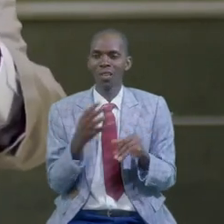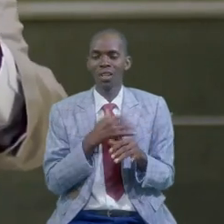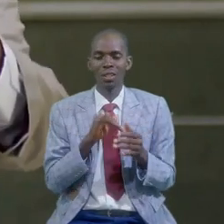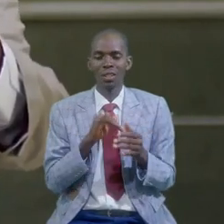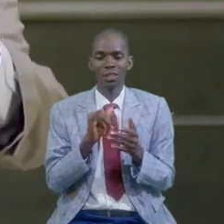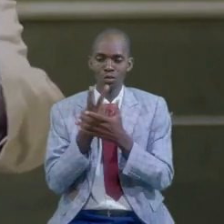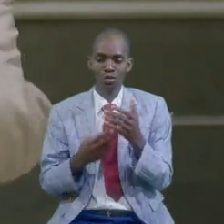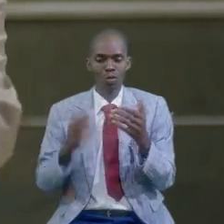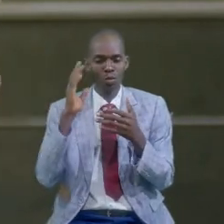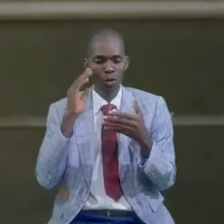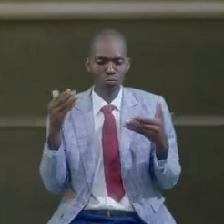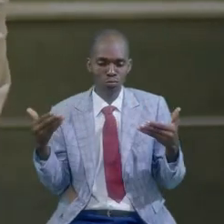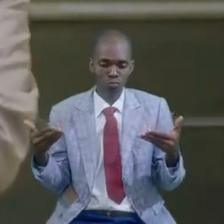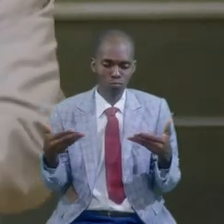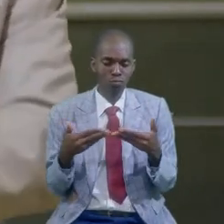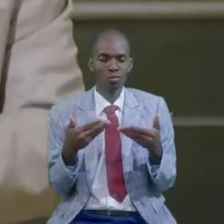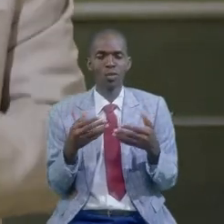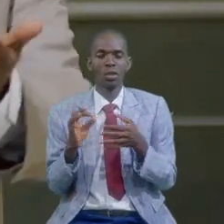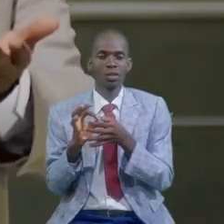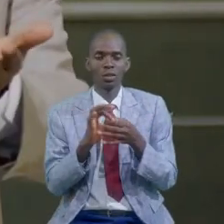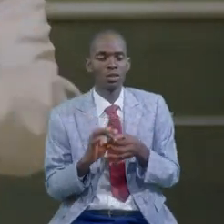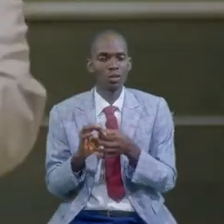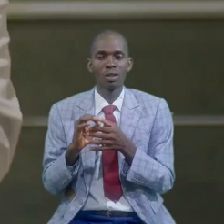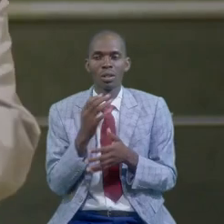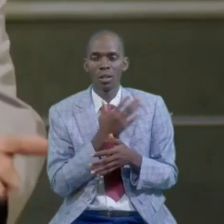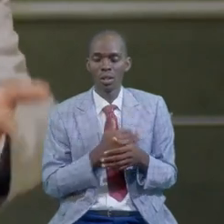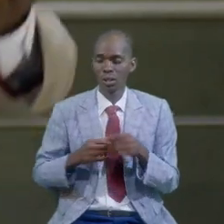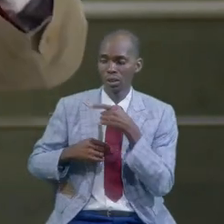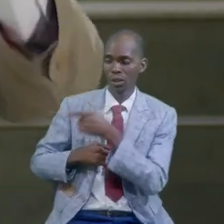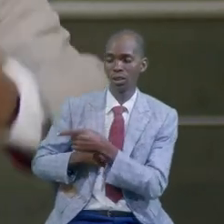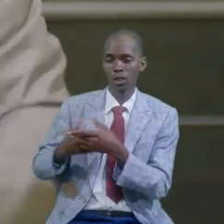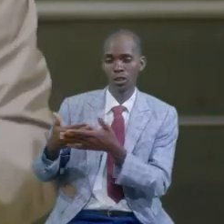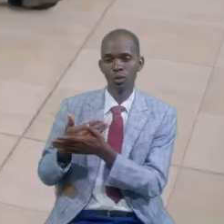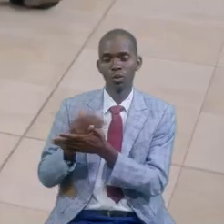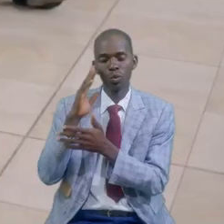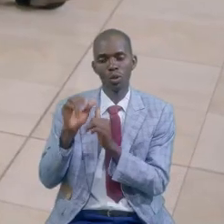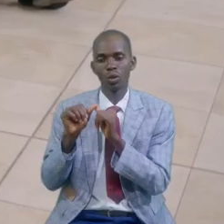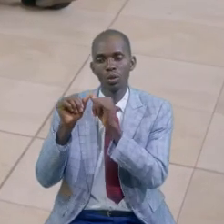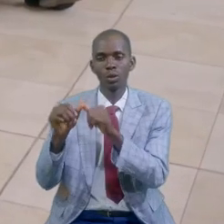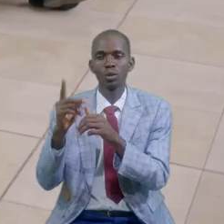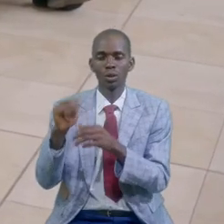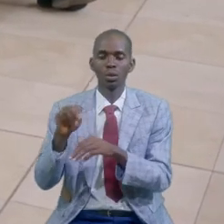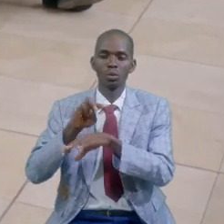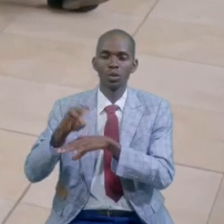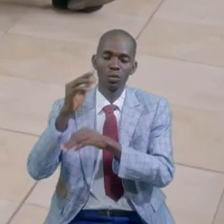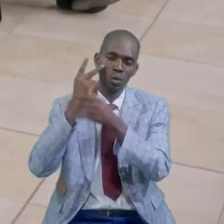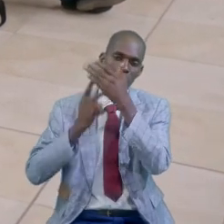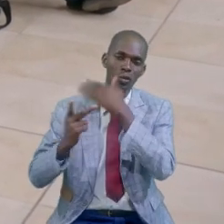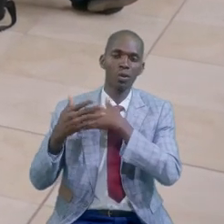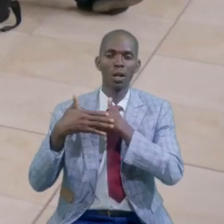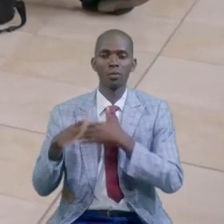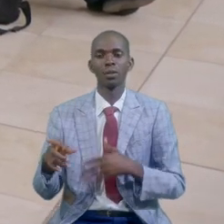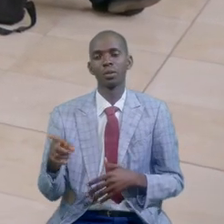connect together, and he will continue the ministry of the prophet after you. Look